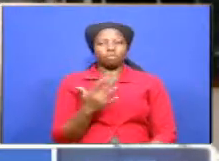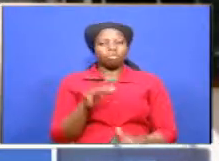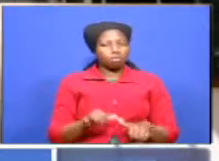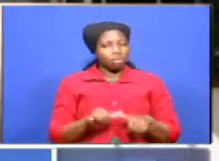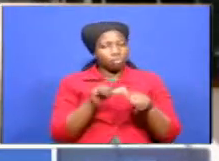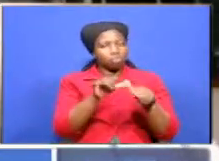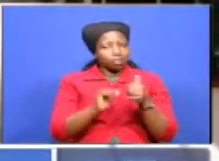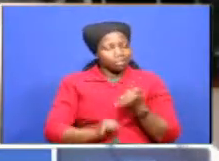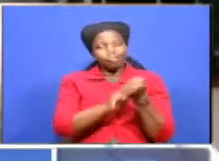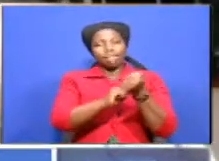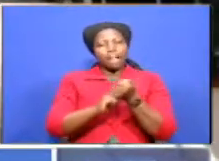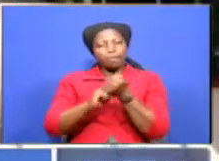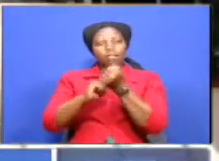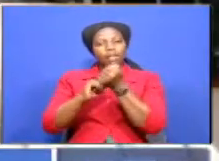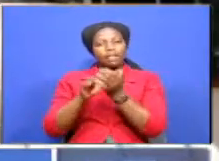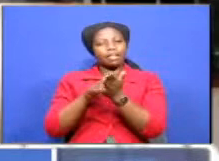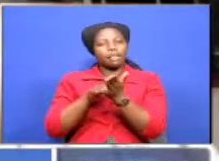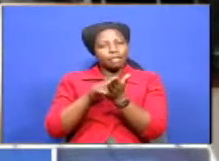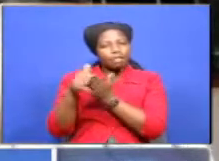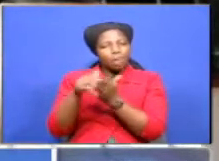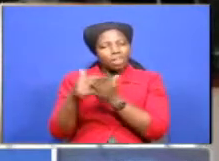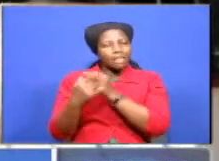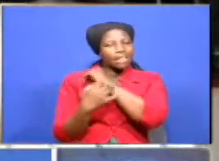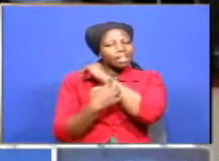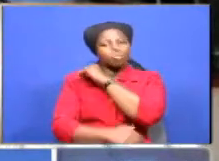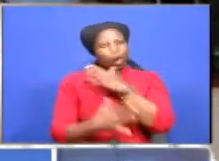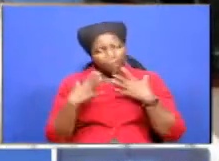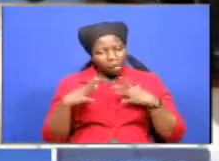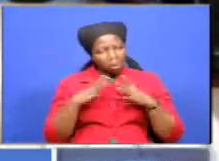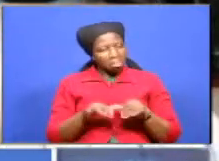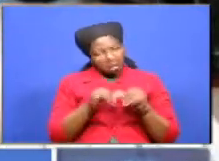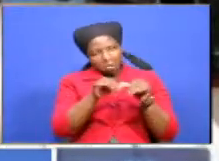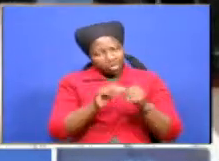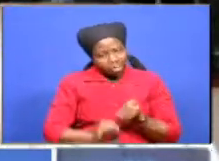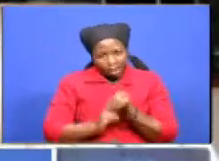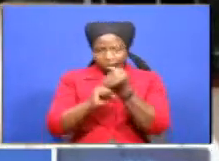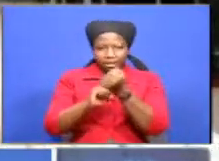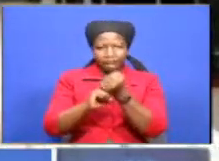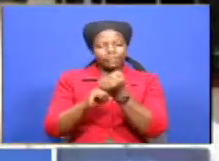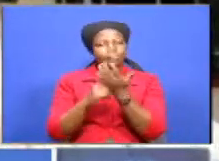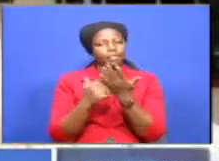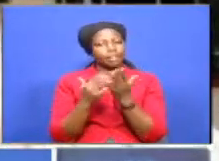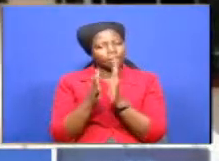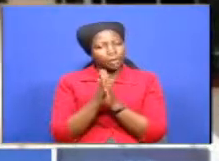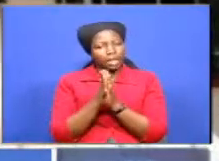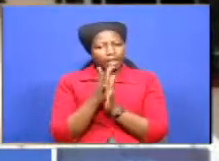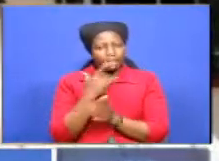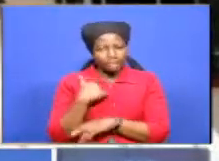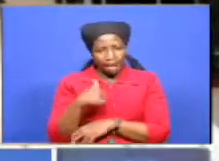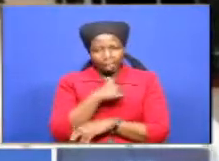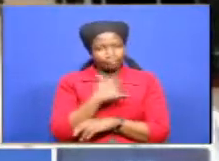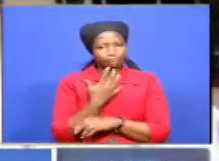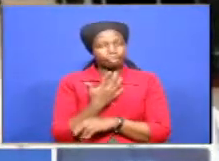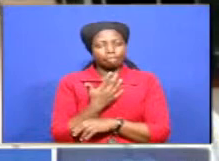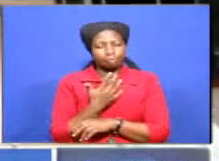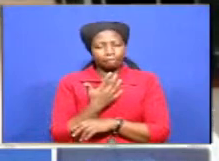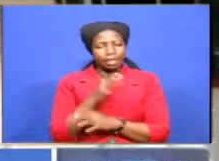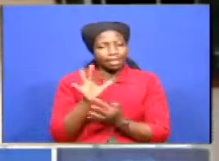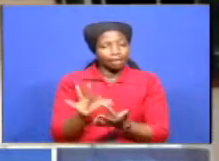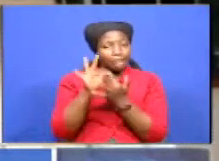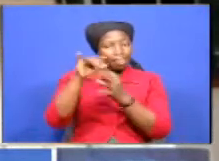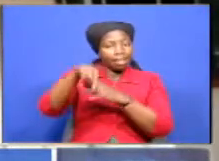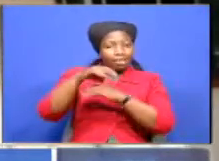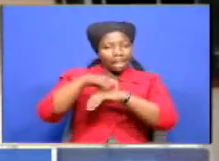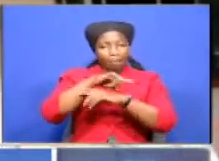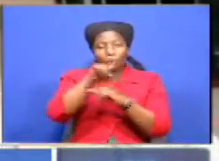they continue supporting the vulnerable people. They continue supporting with us with a lot, especially during this time